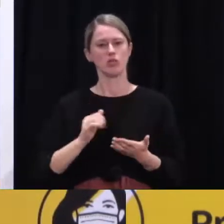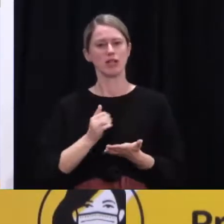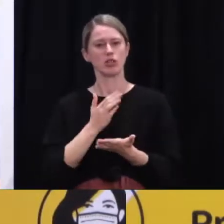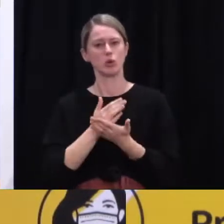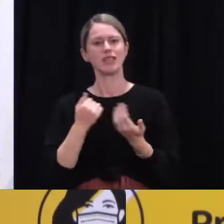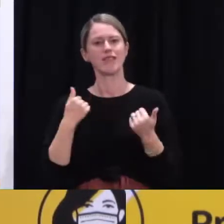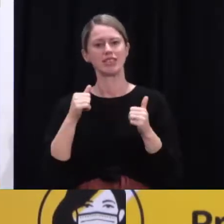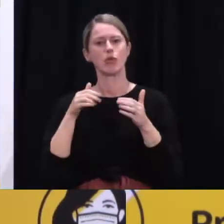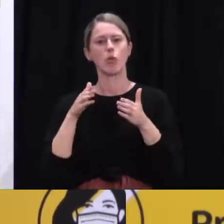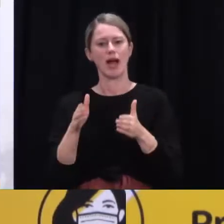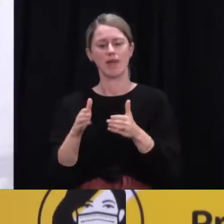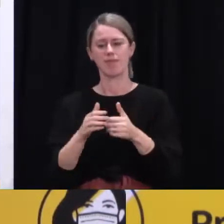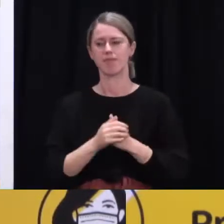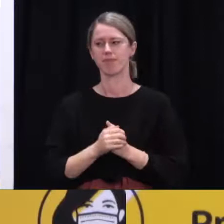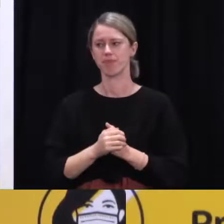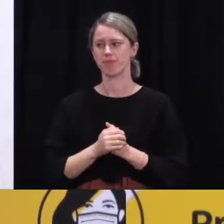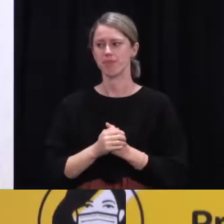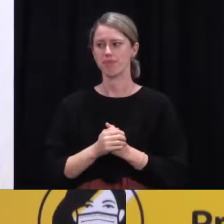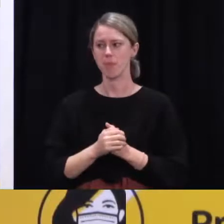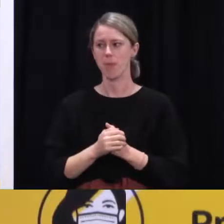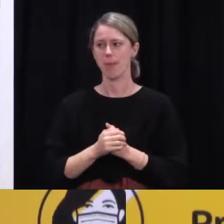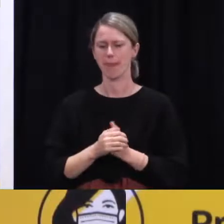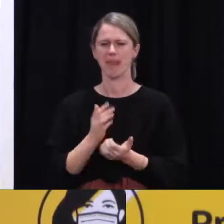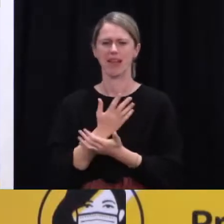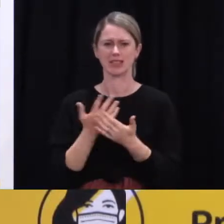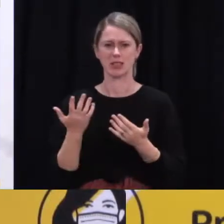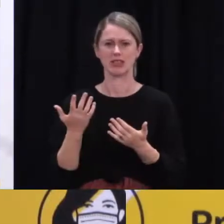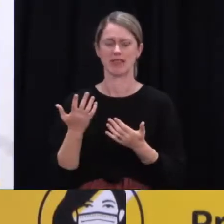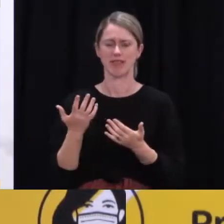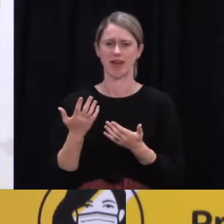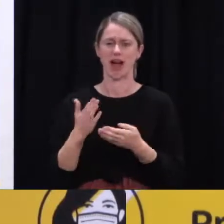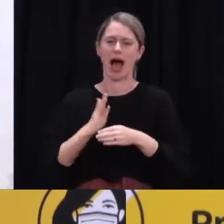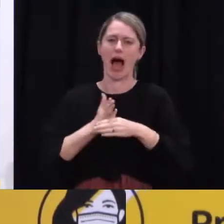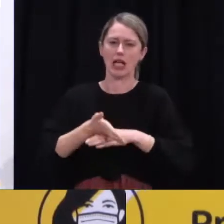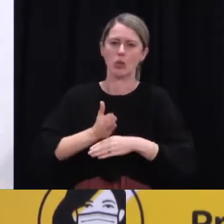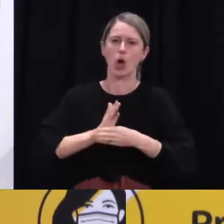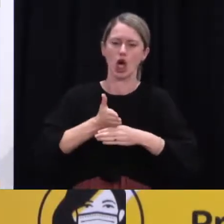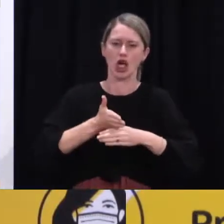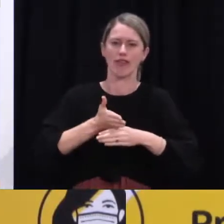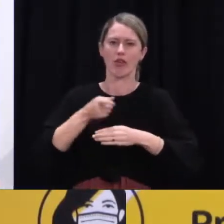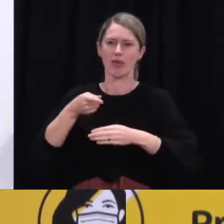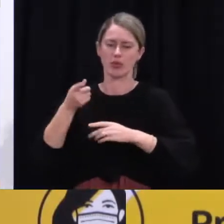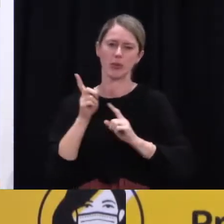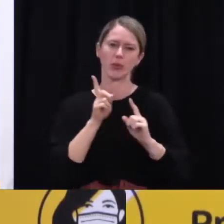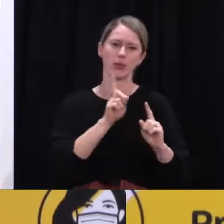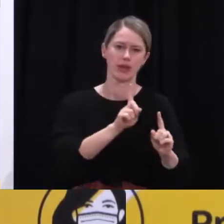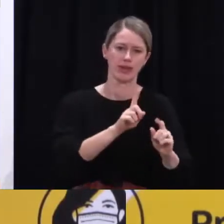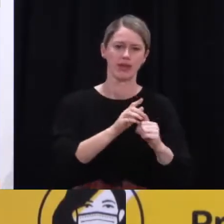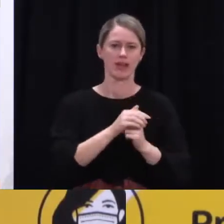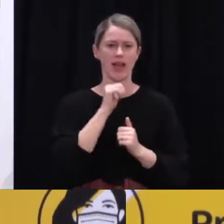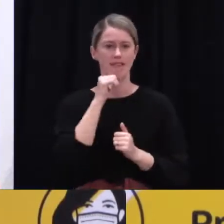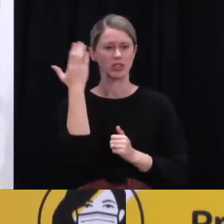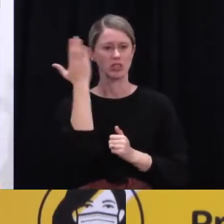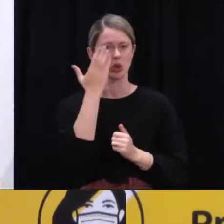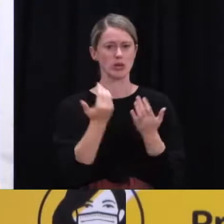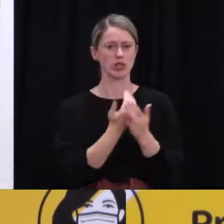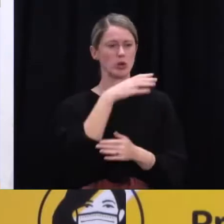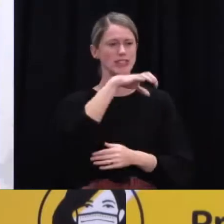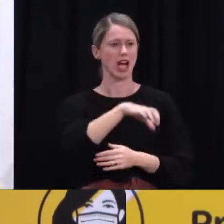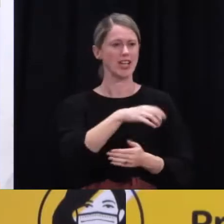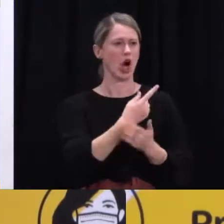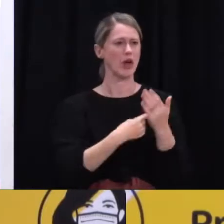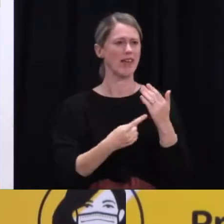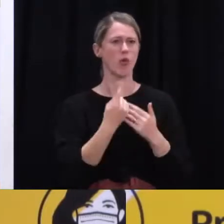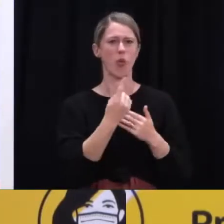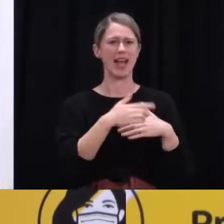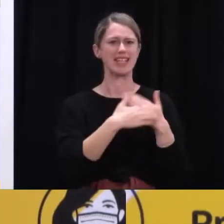most efficient way as possible. It takes quite a bit of resource to stand up a new vaccination site. In the case of schools, you might be standing up a new site that's only